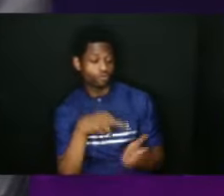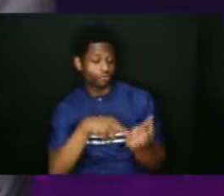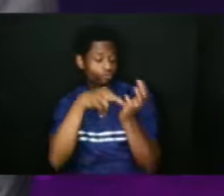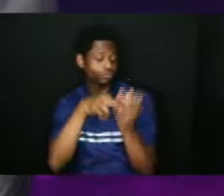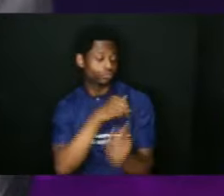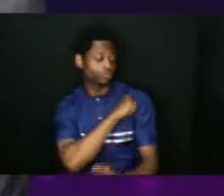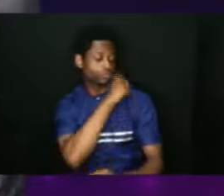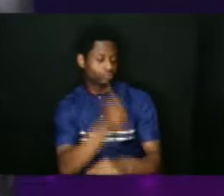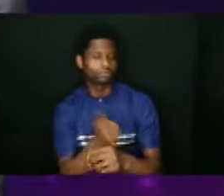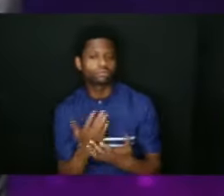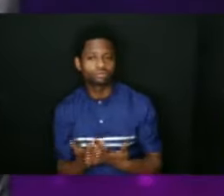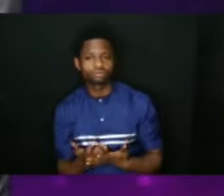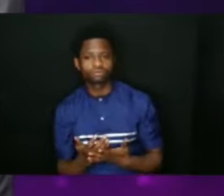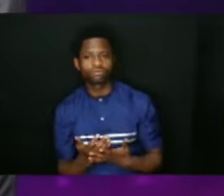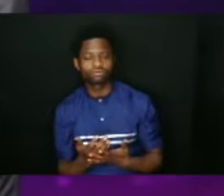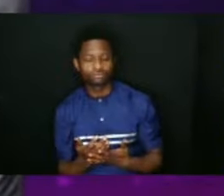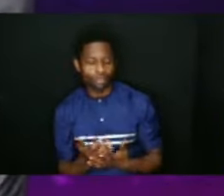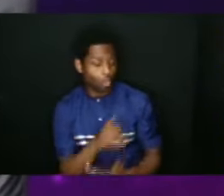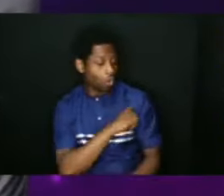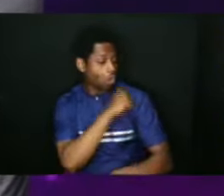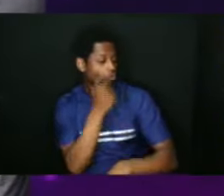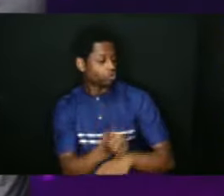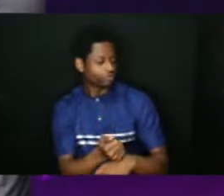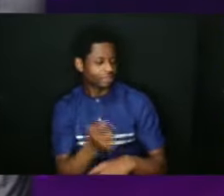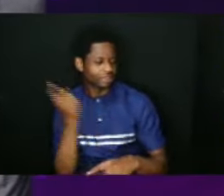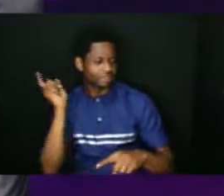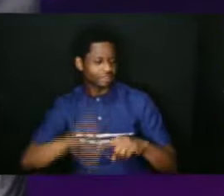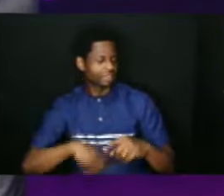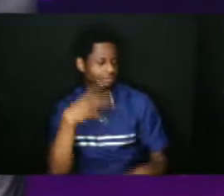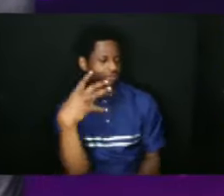authority cannot be claimed, it can only be given.